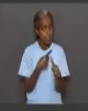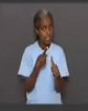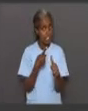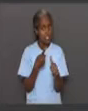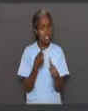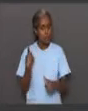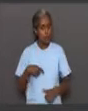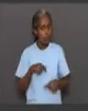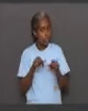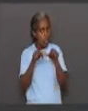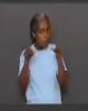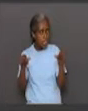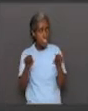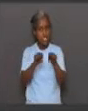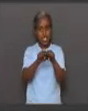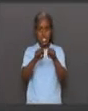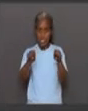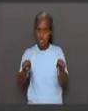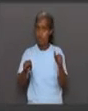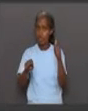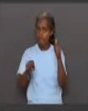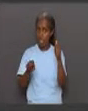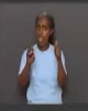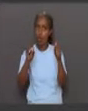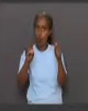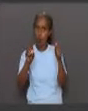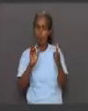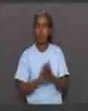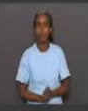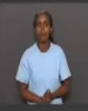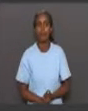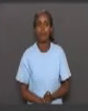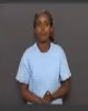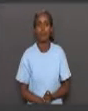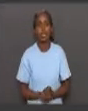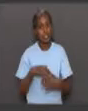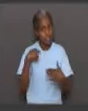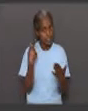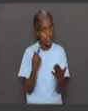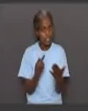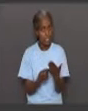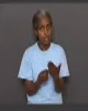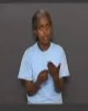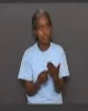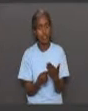First, we measure segment AO, then